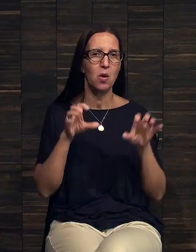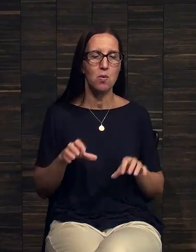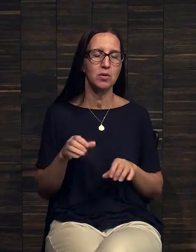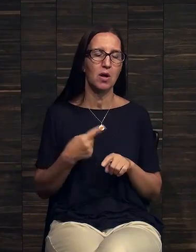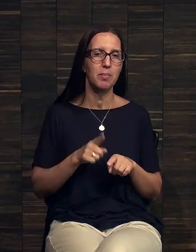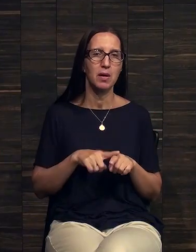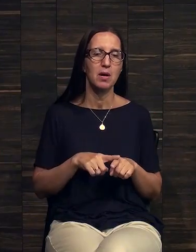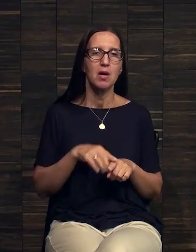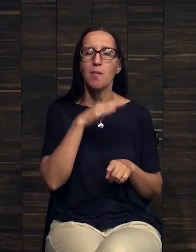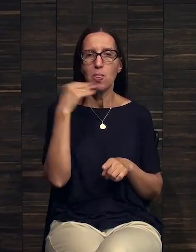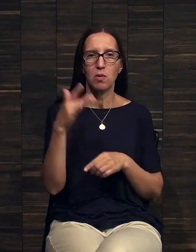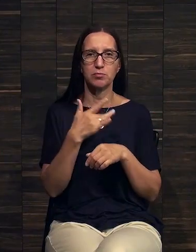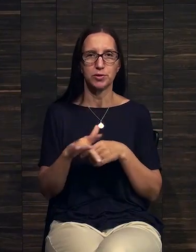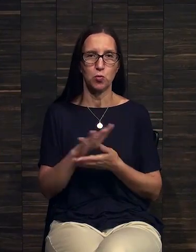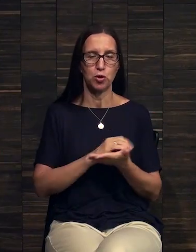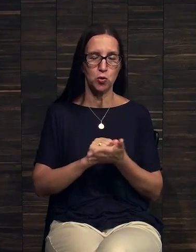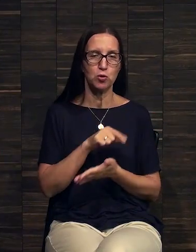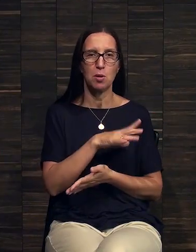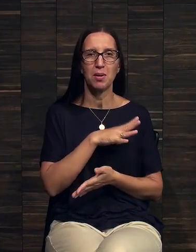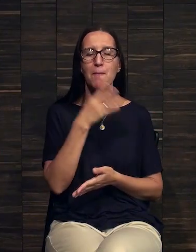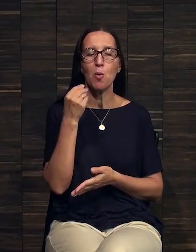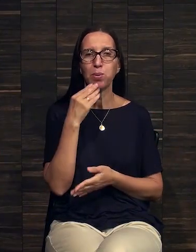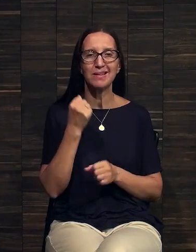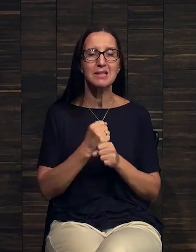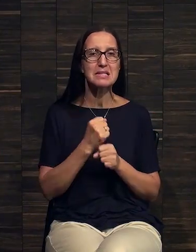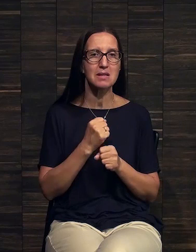is an attempt to make a